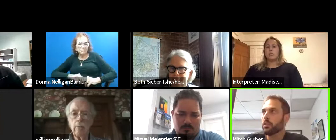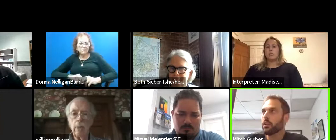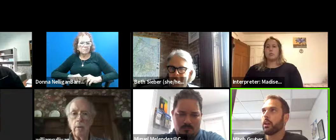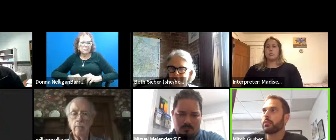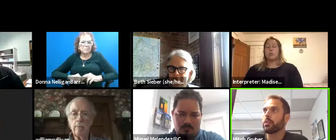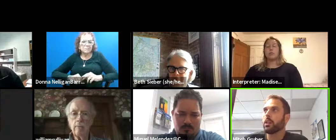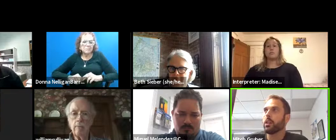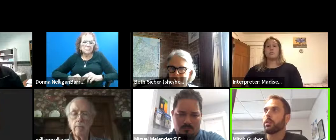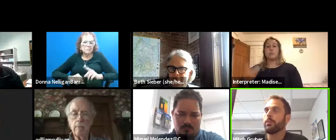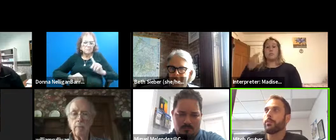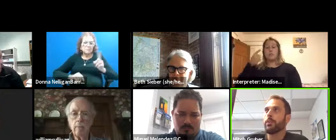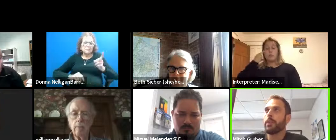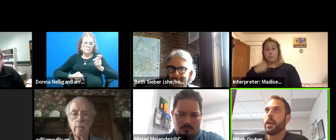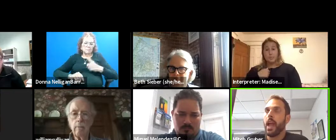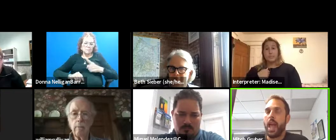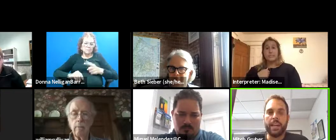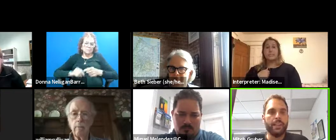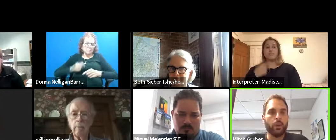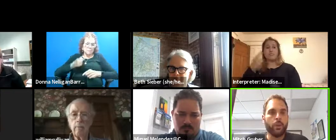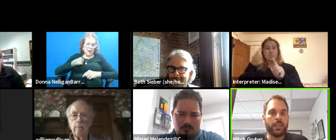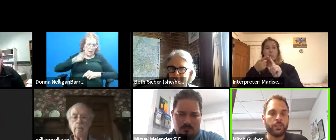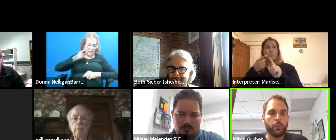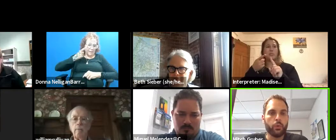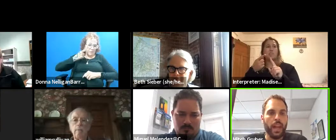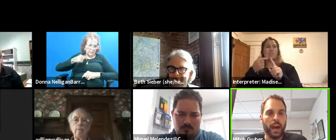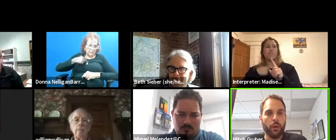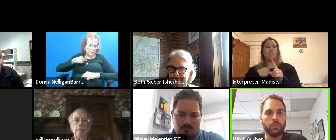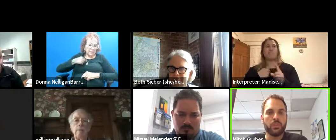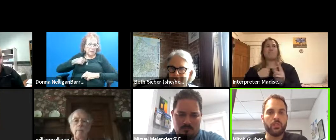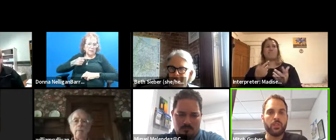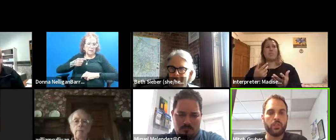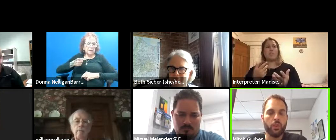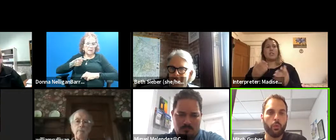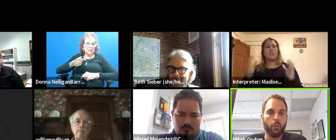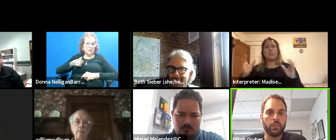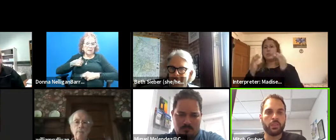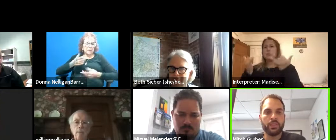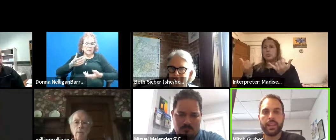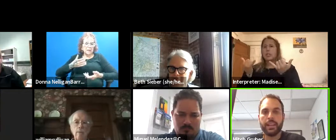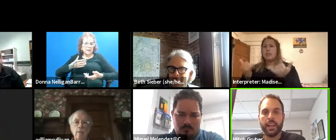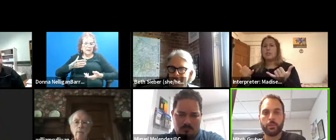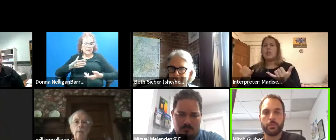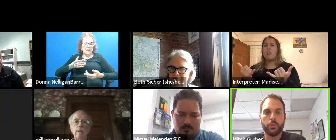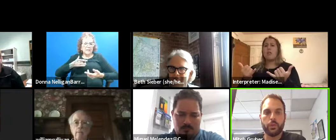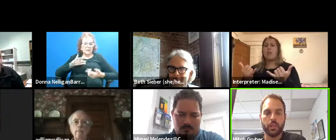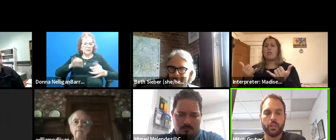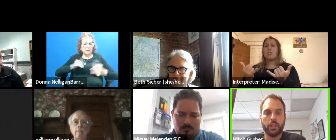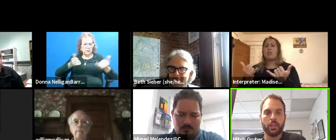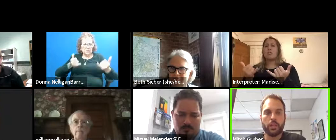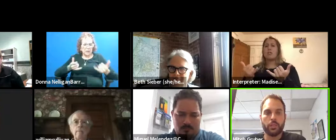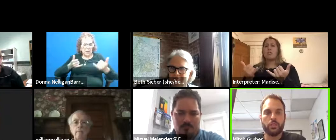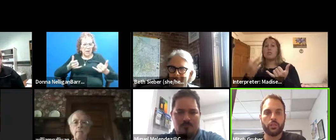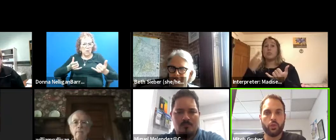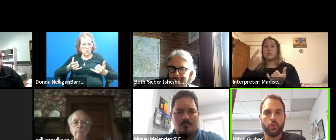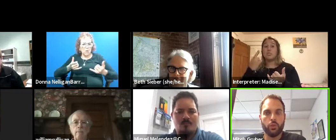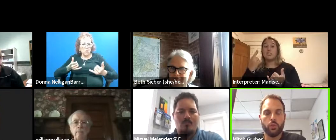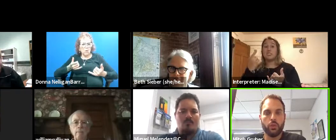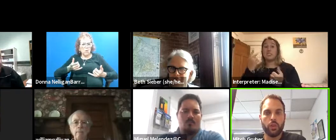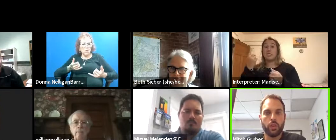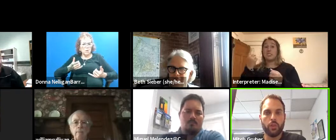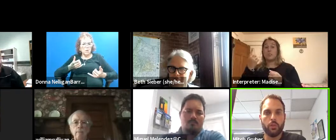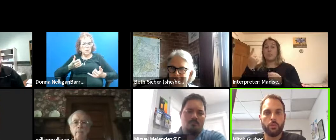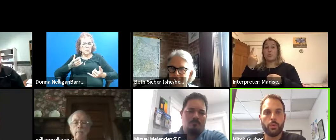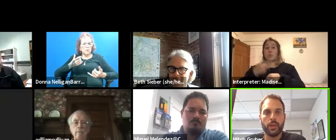that I would love to, anything that we can do now, since this is a once in a decade opportunity